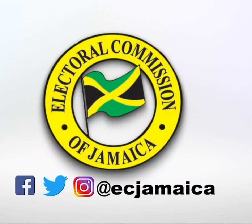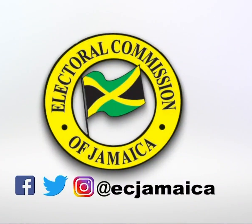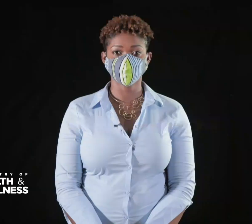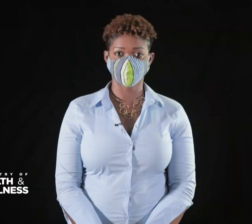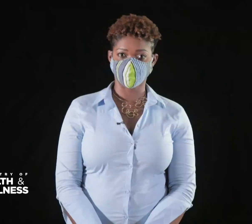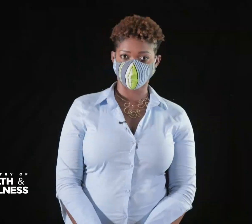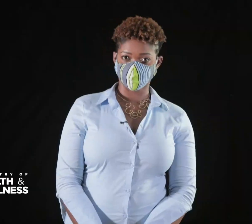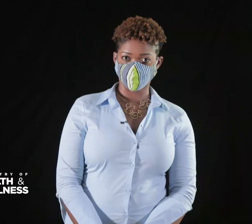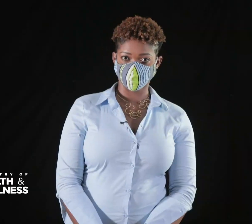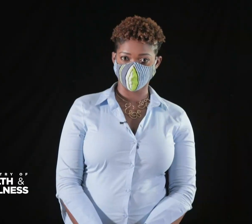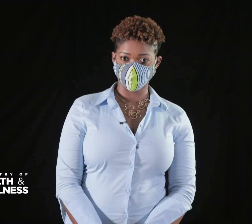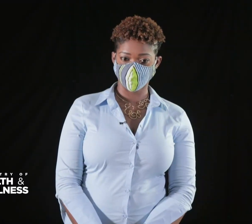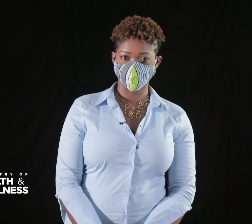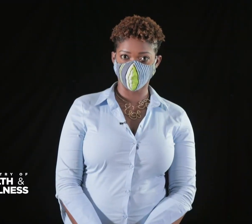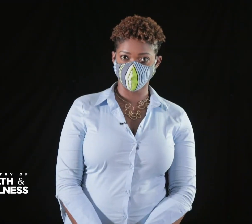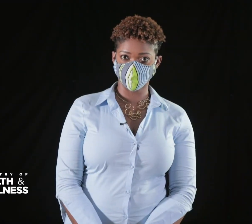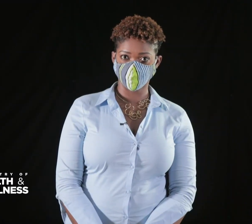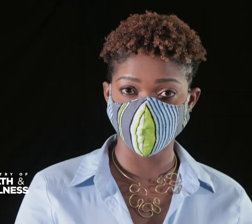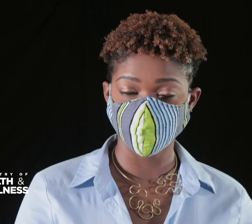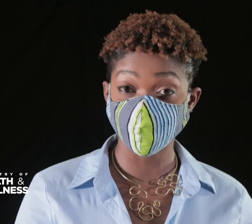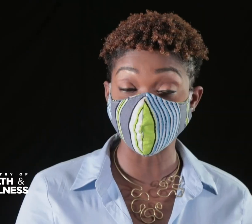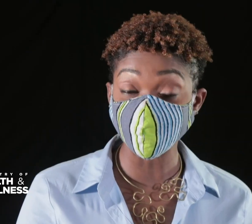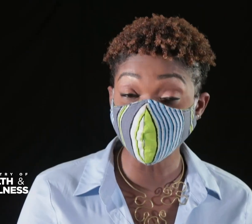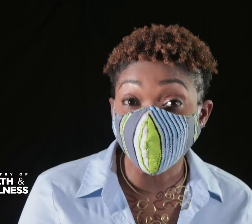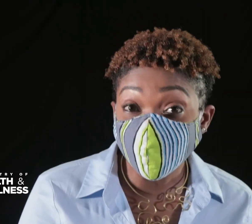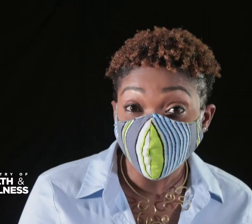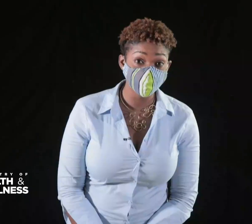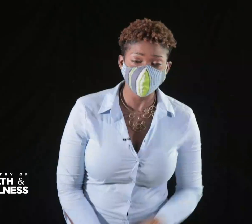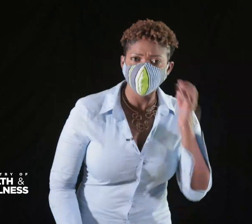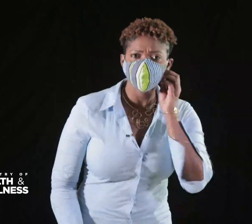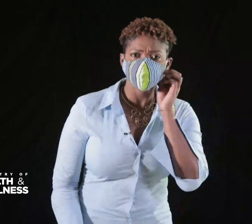Jamaica. Hello? Hello?